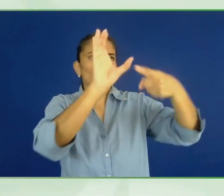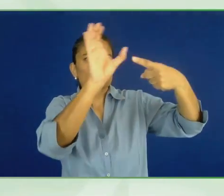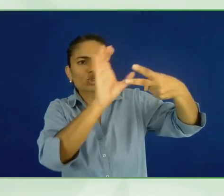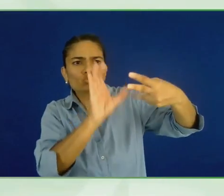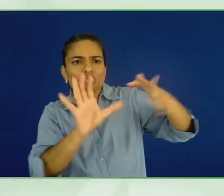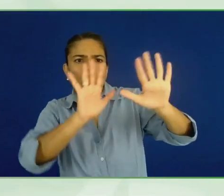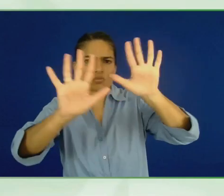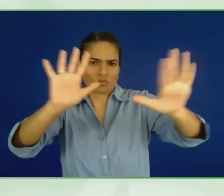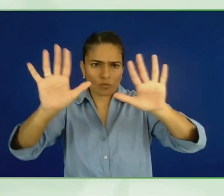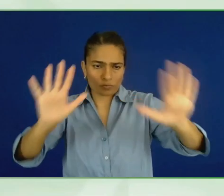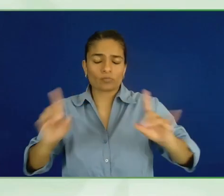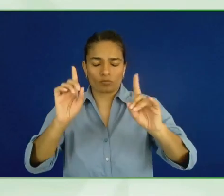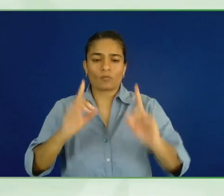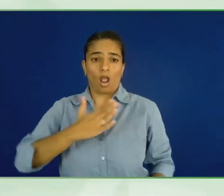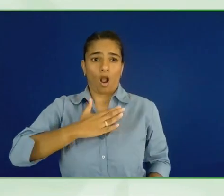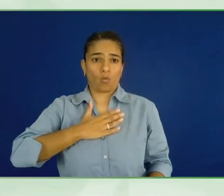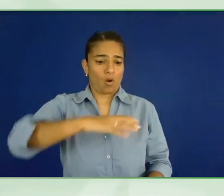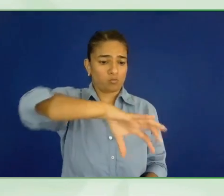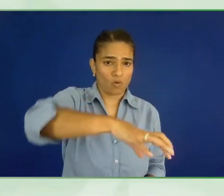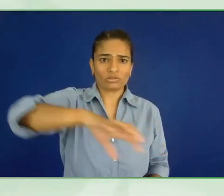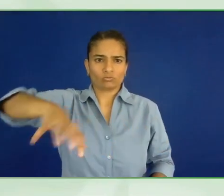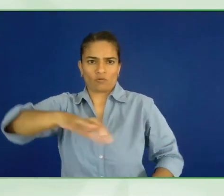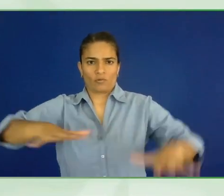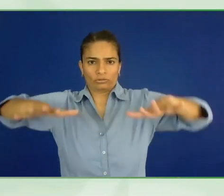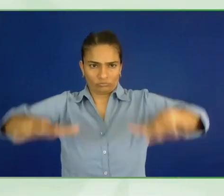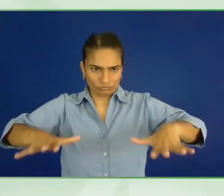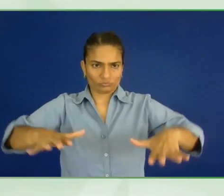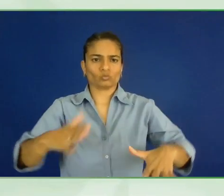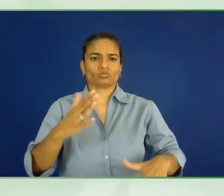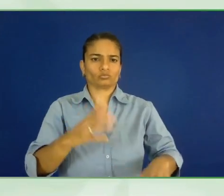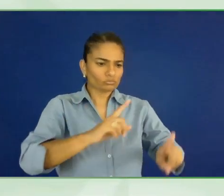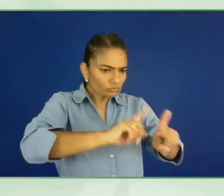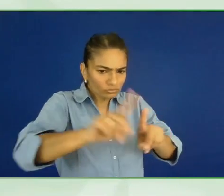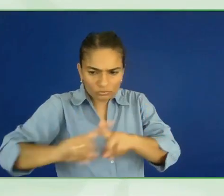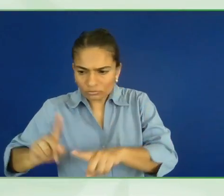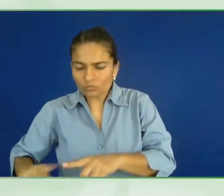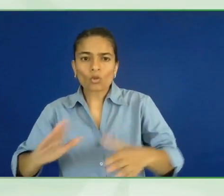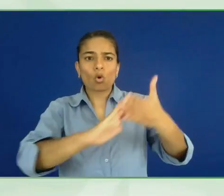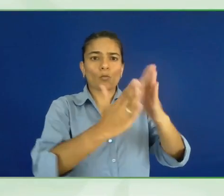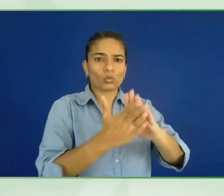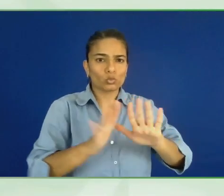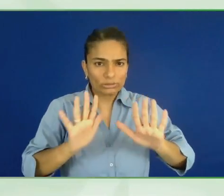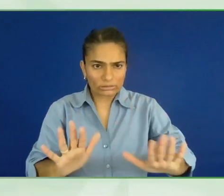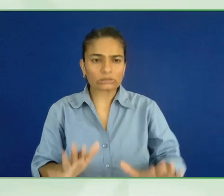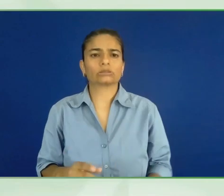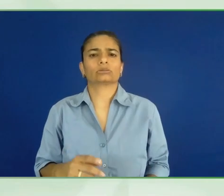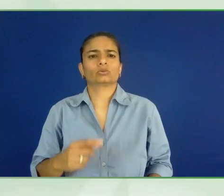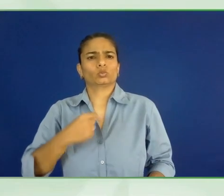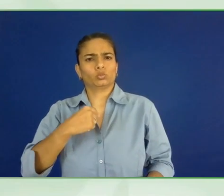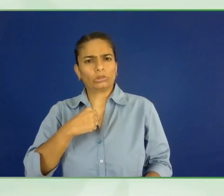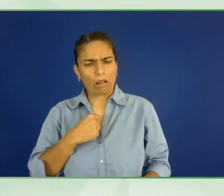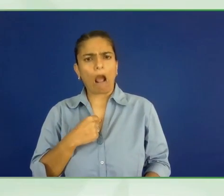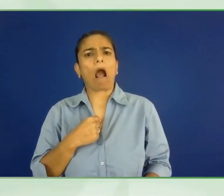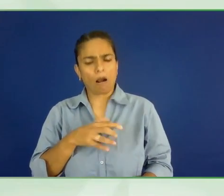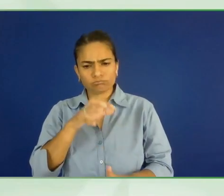we have found is since COVID, some professions and some sectors are